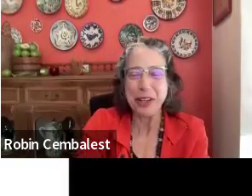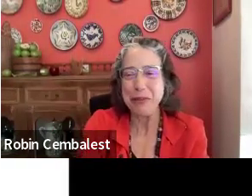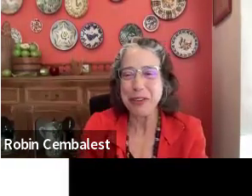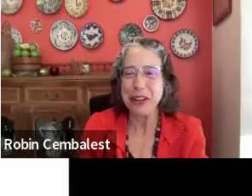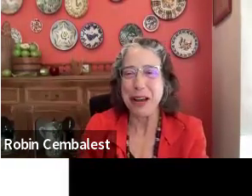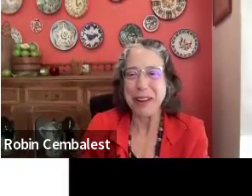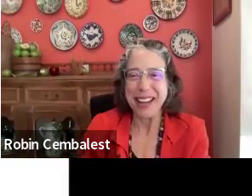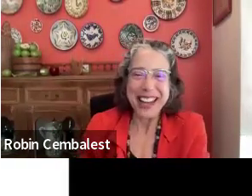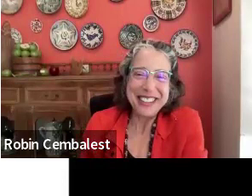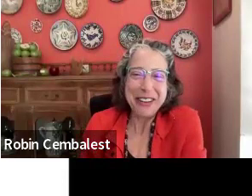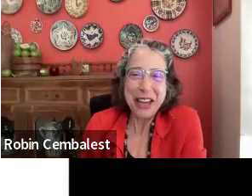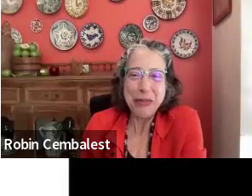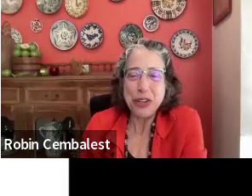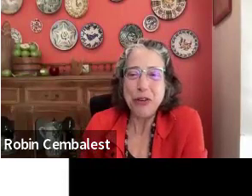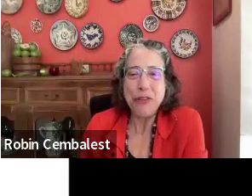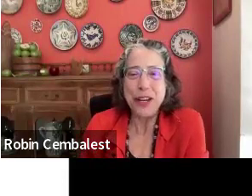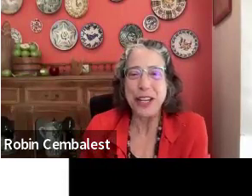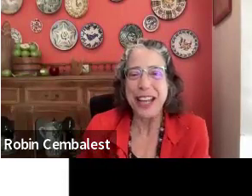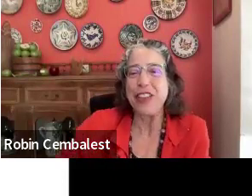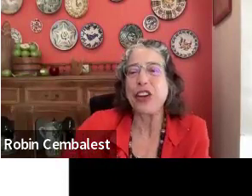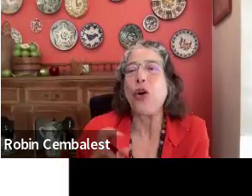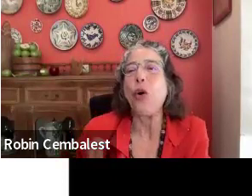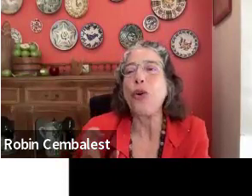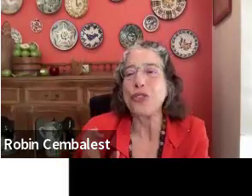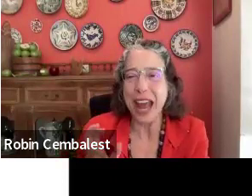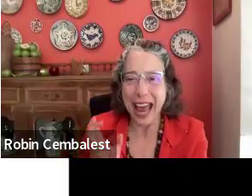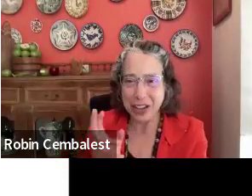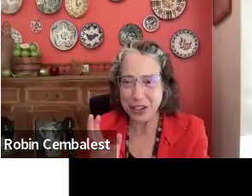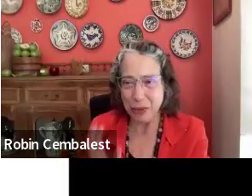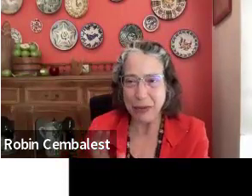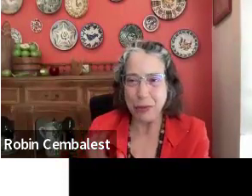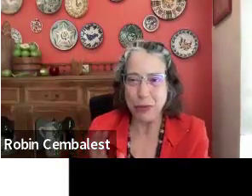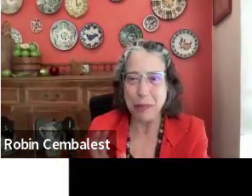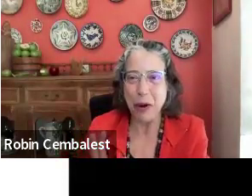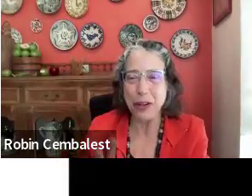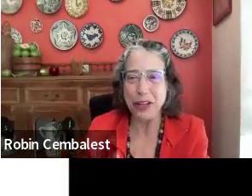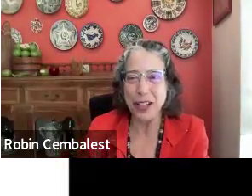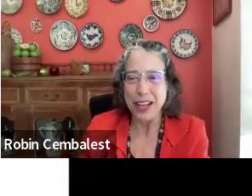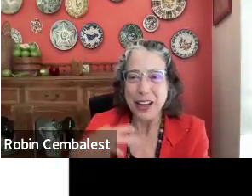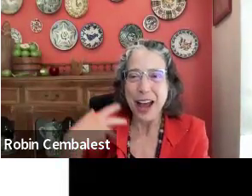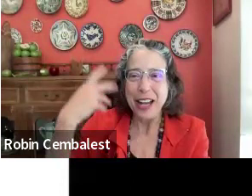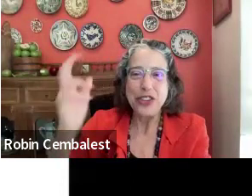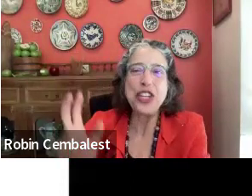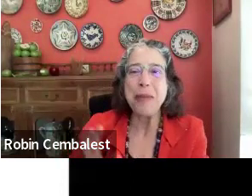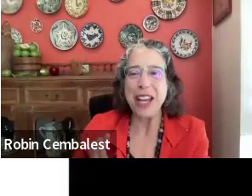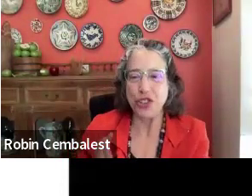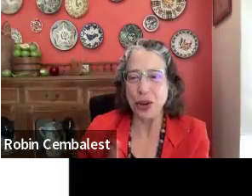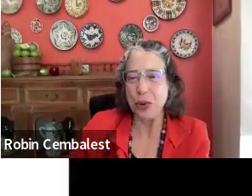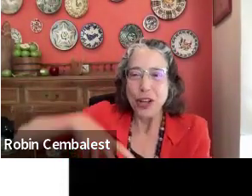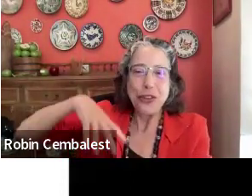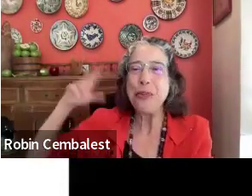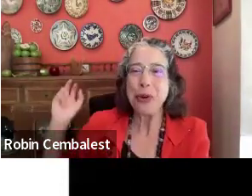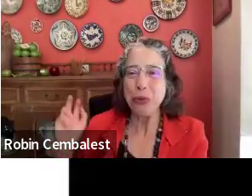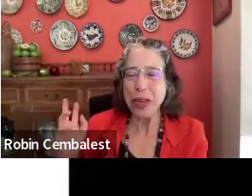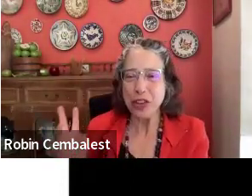winter mug workshop. I just thought that was so fun. And again, the calls to action, right? When we're in marketing, not see my